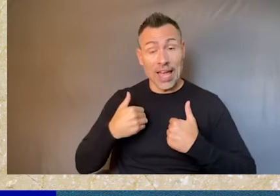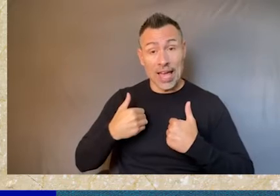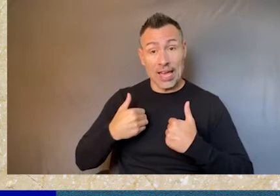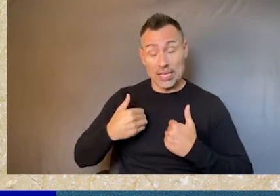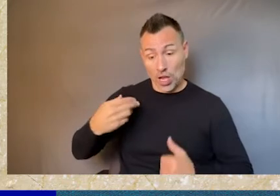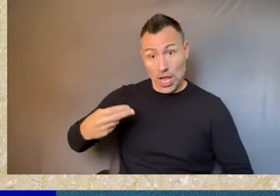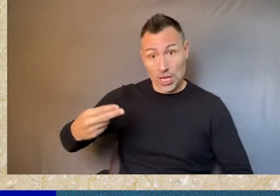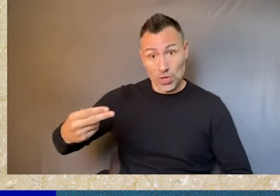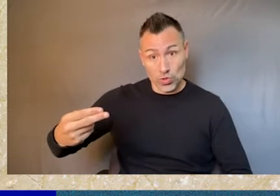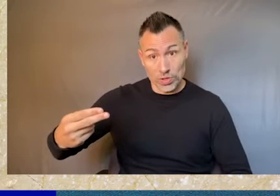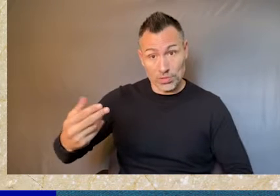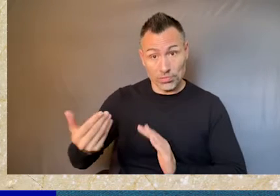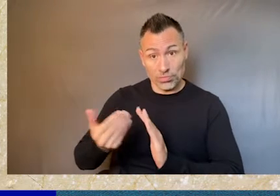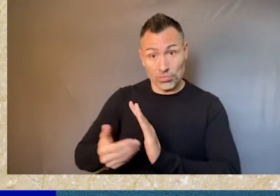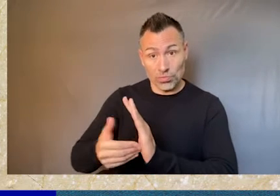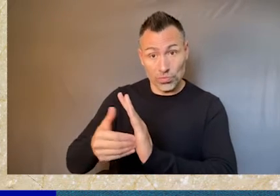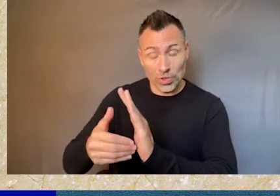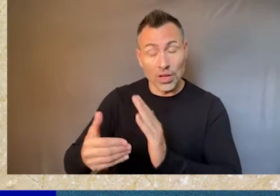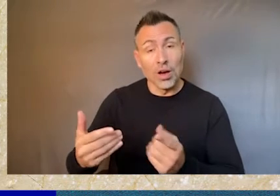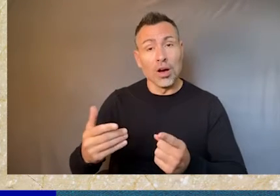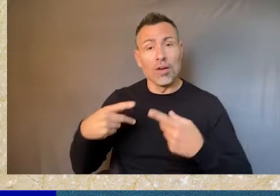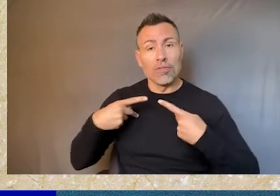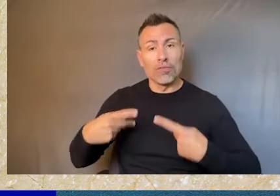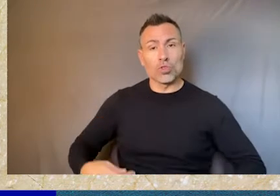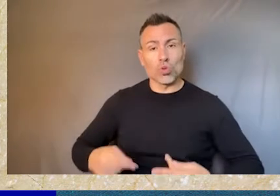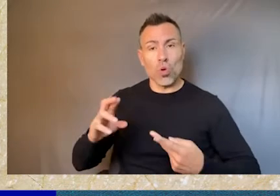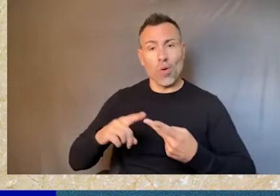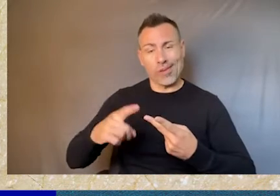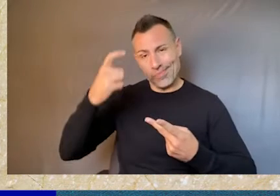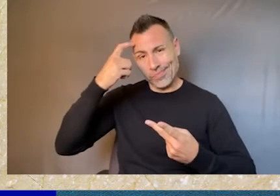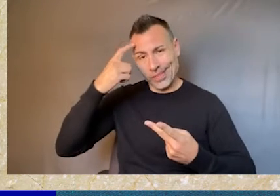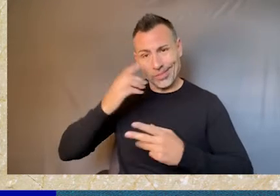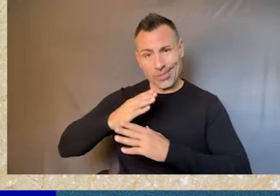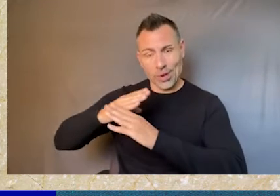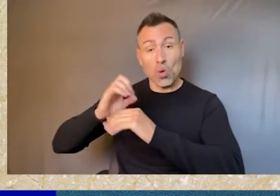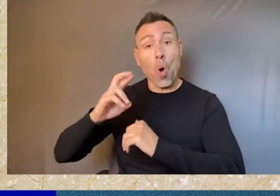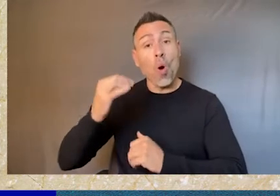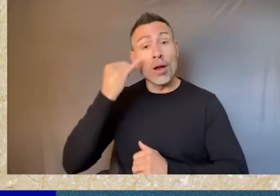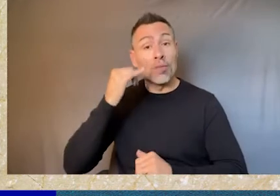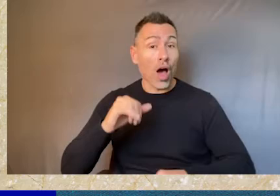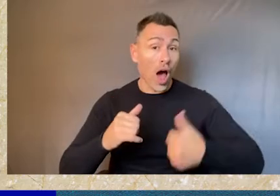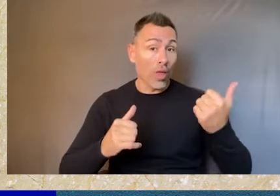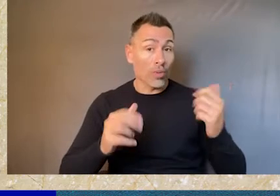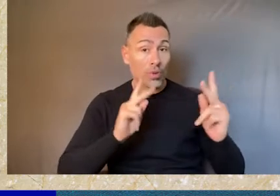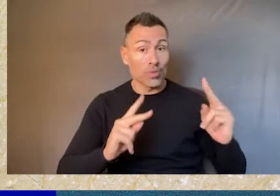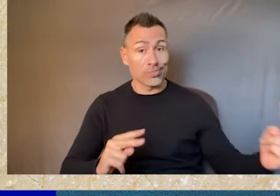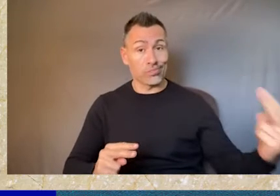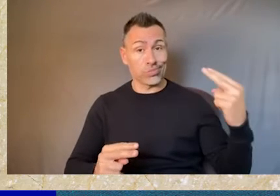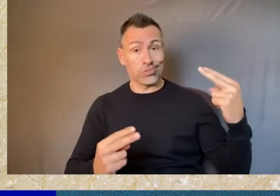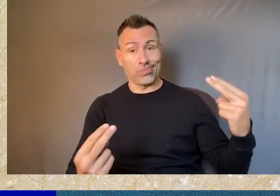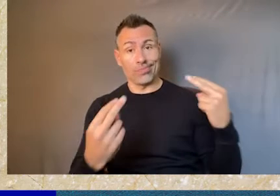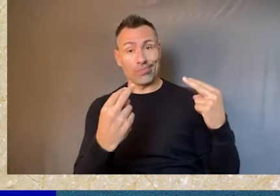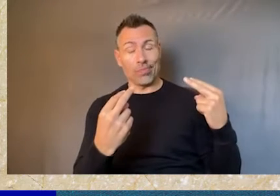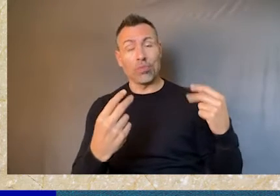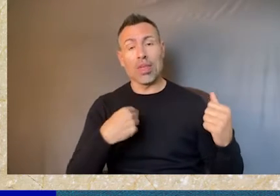or record of physical or mental impairment, or if the individual is perceived by others as having such an impairment.